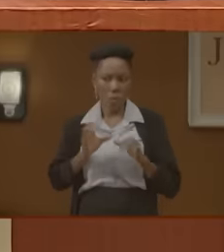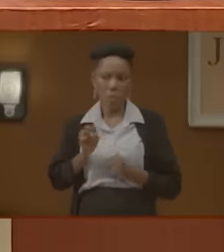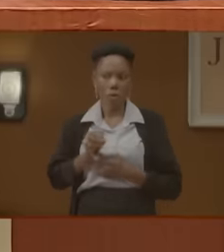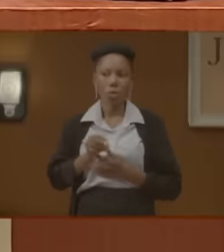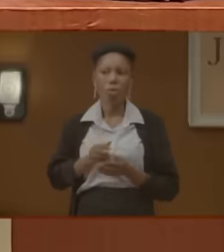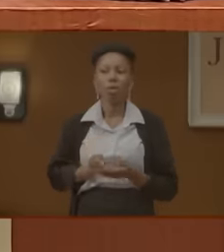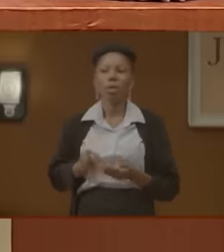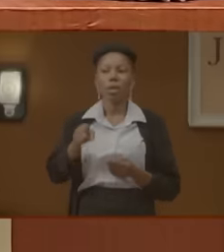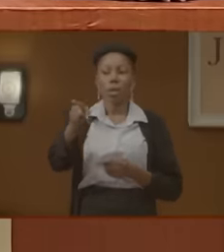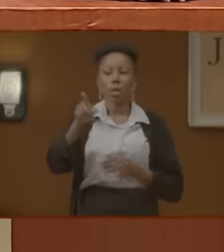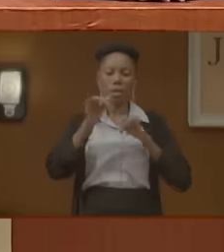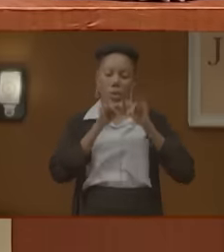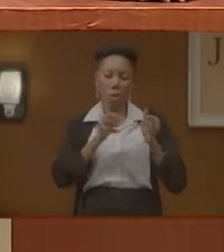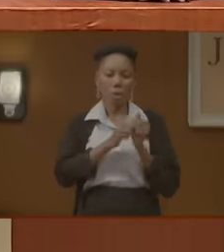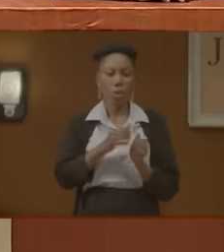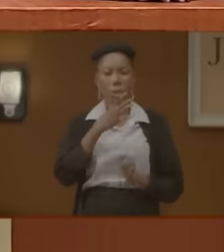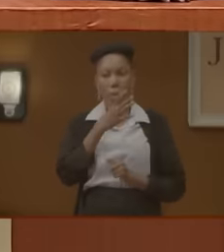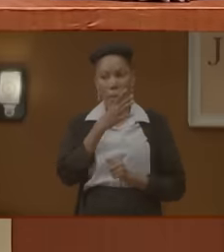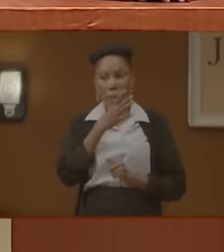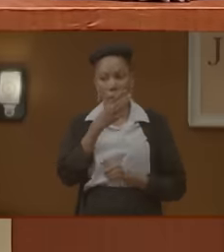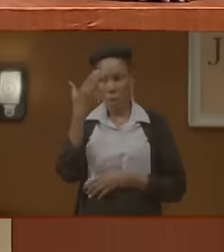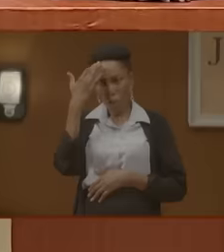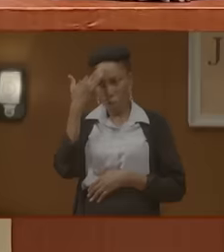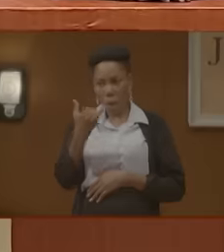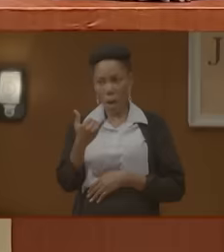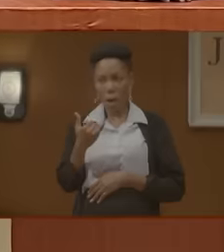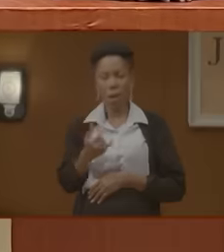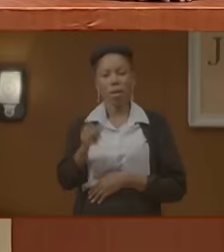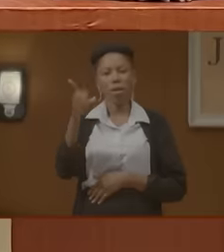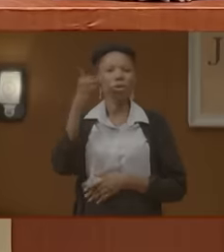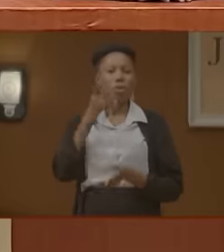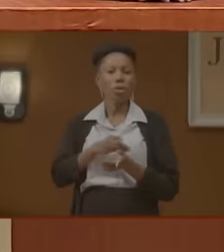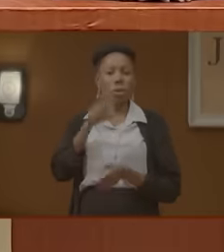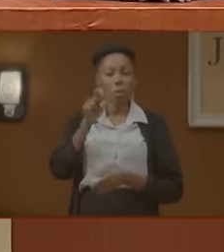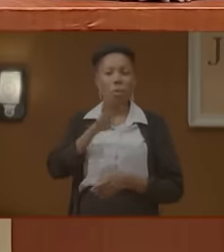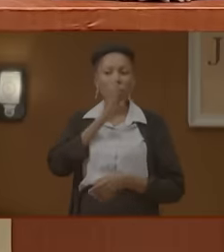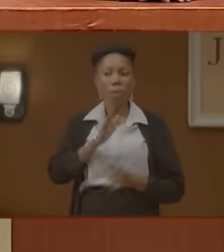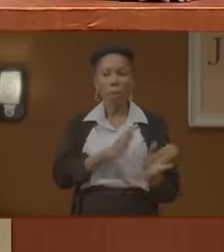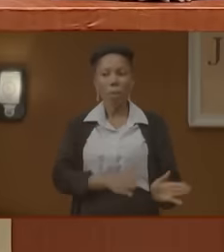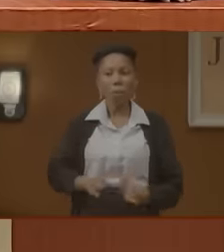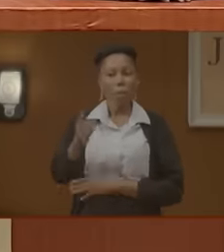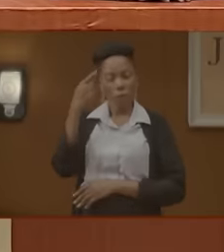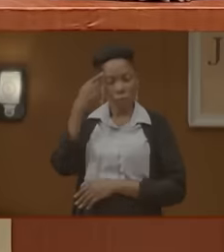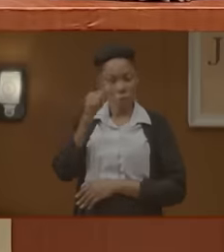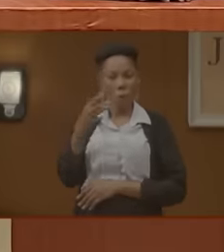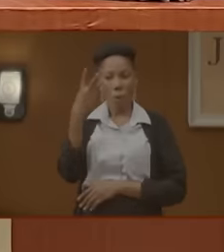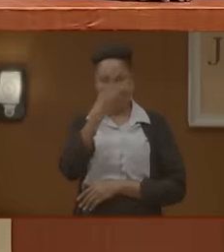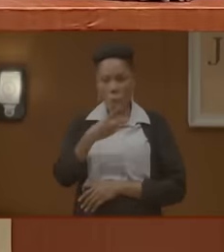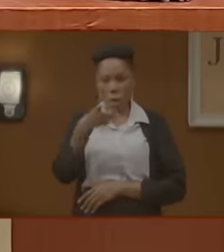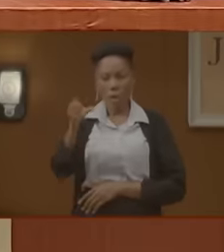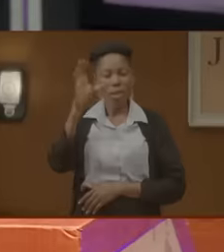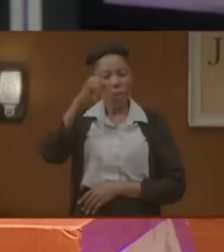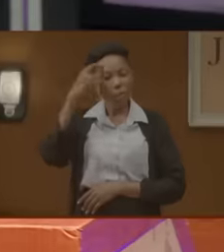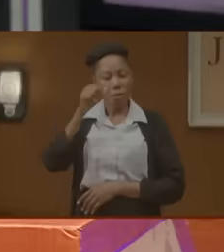started staying with my children there. Because my daughter was to prepare for WAEC. So I have to look for a school there for her to register so